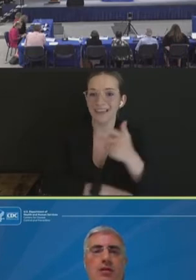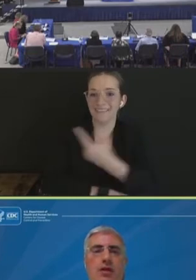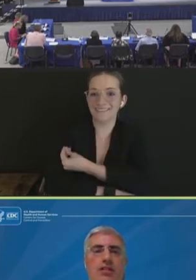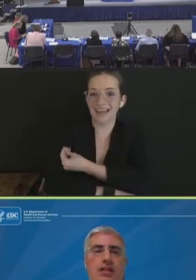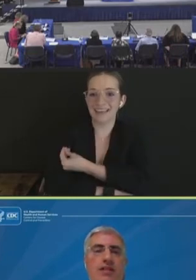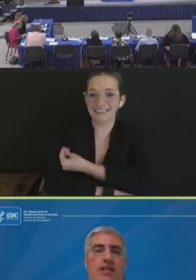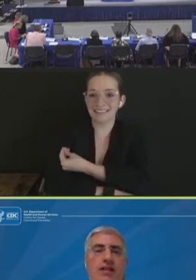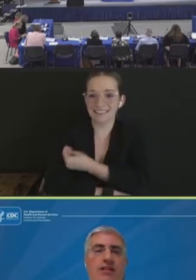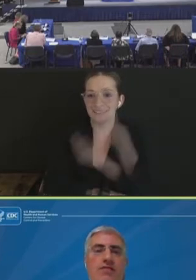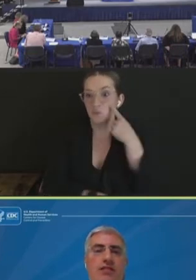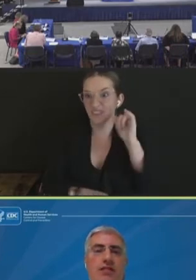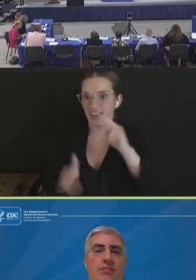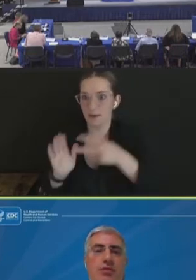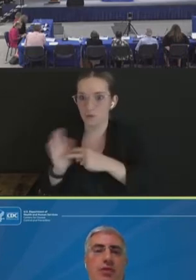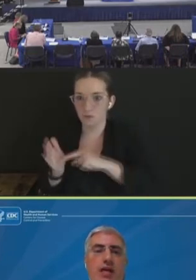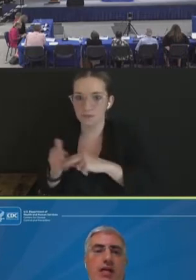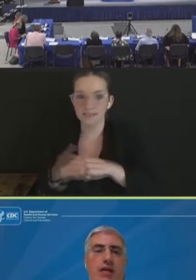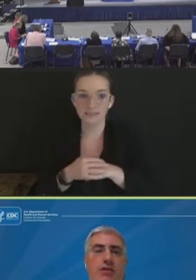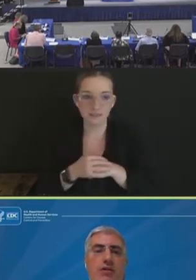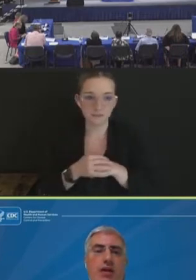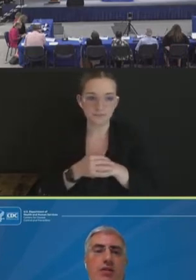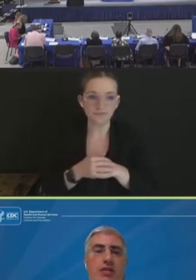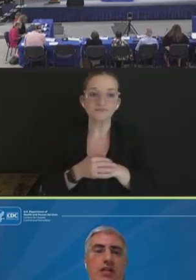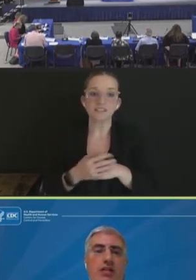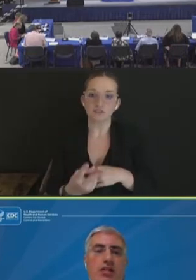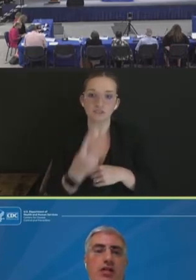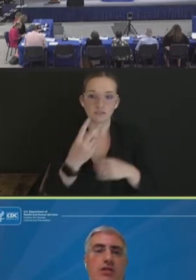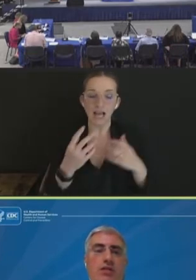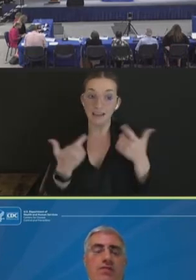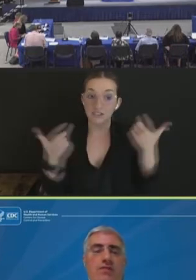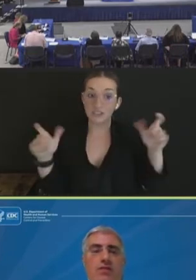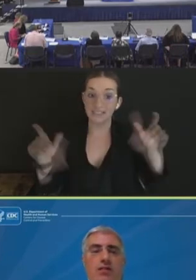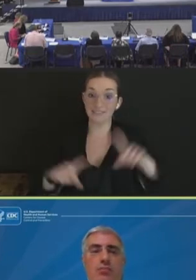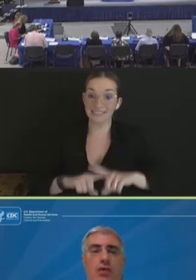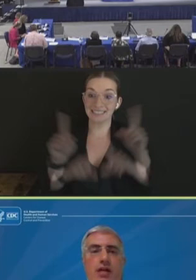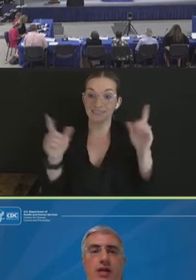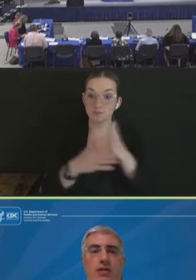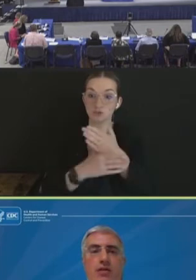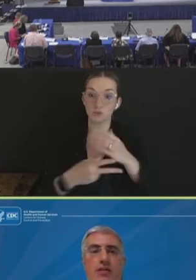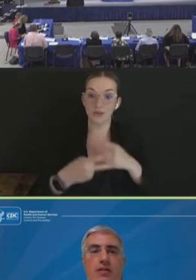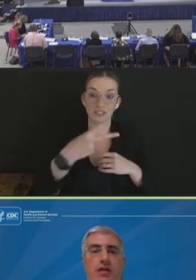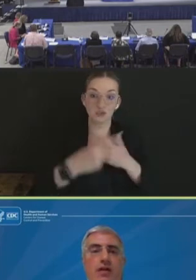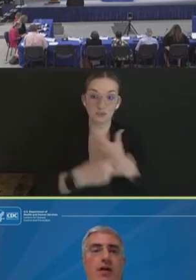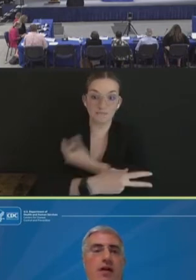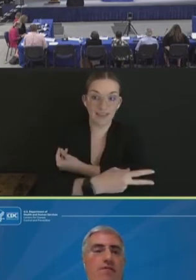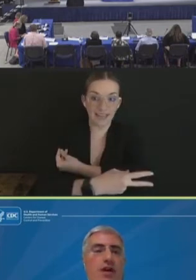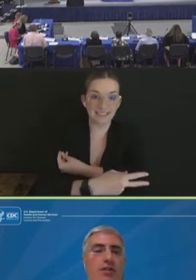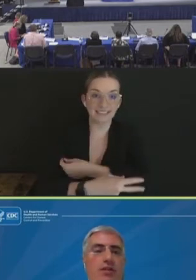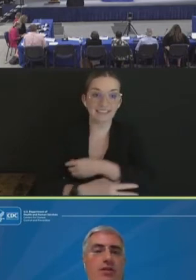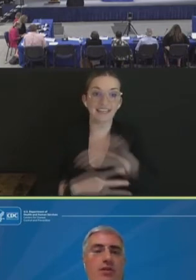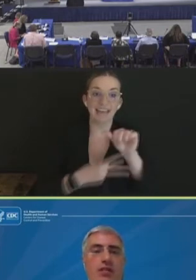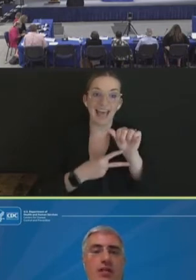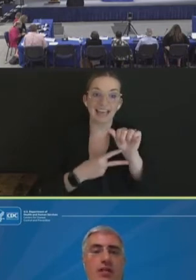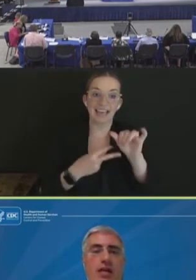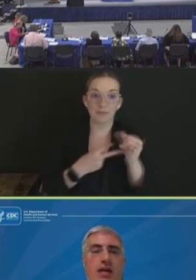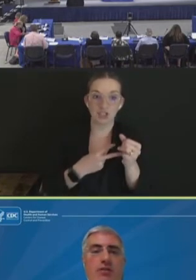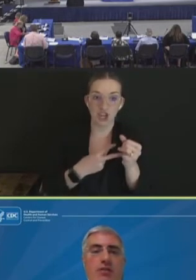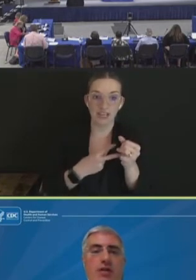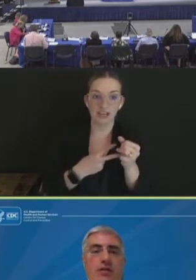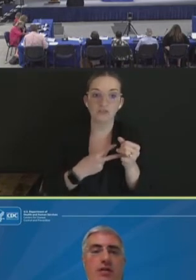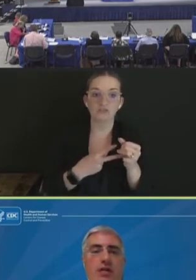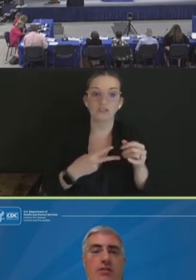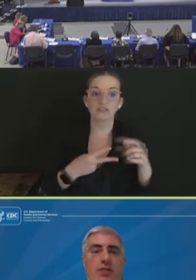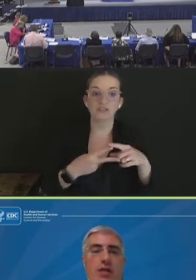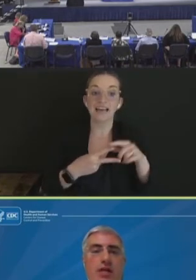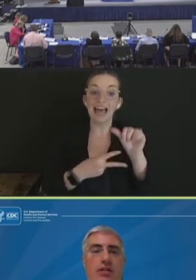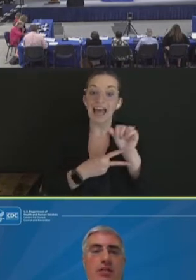Now, there are significant differences between ACAM2000 and Jynneos. The first, as I pointed out, is the virus used in